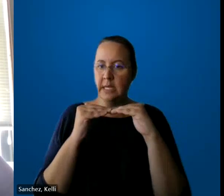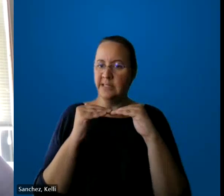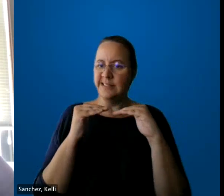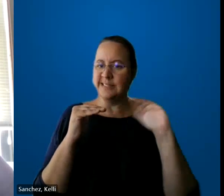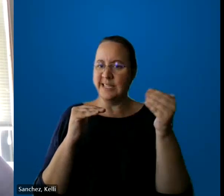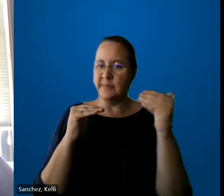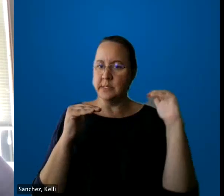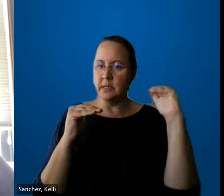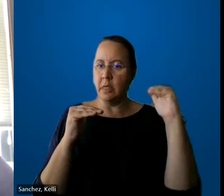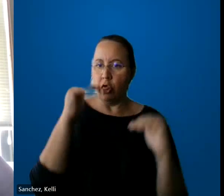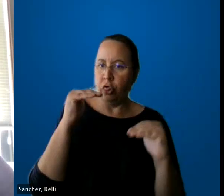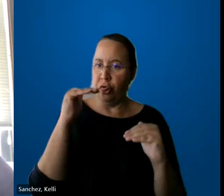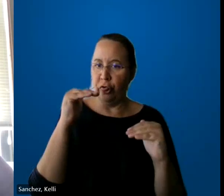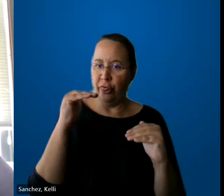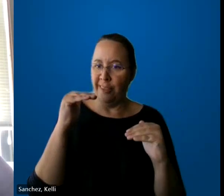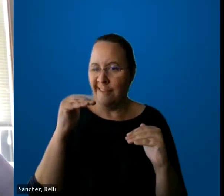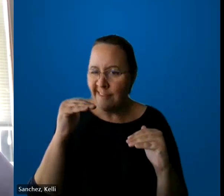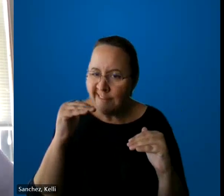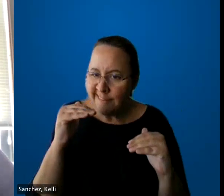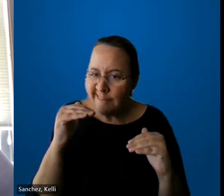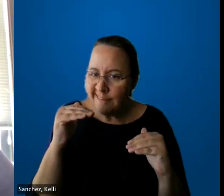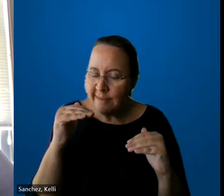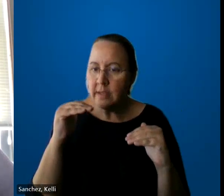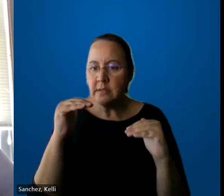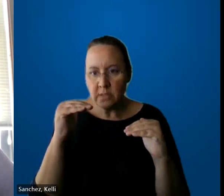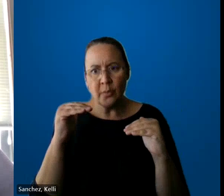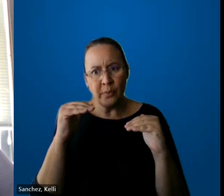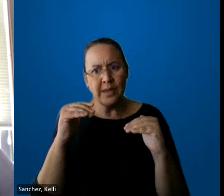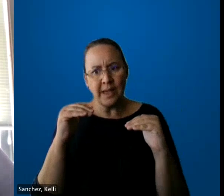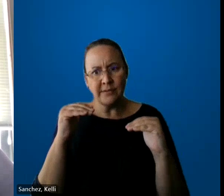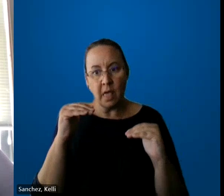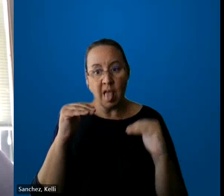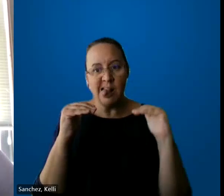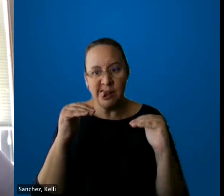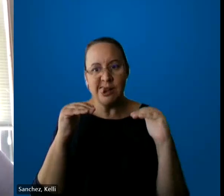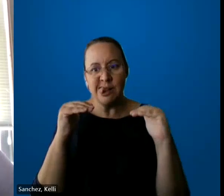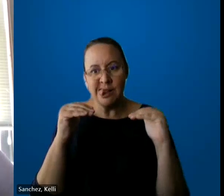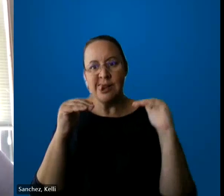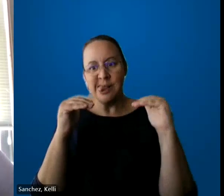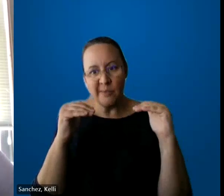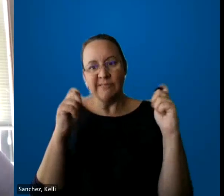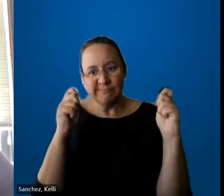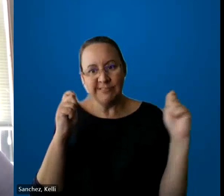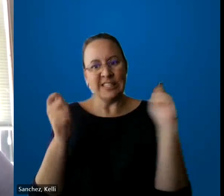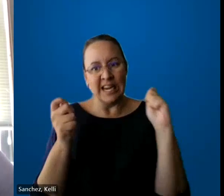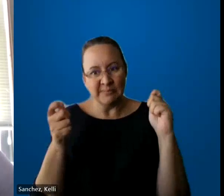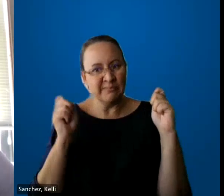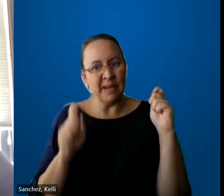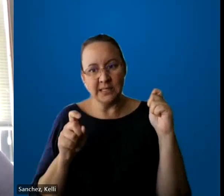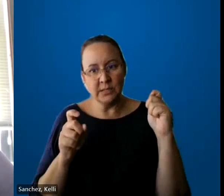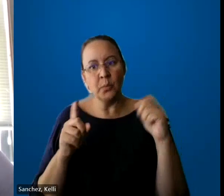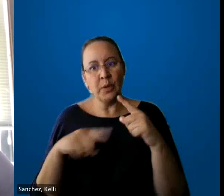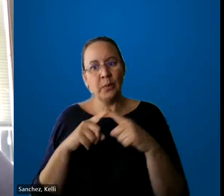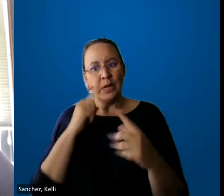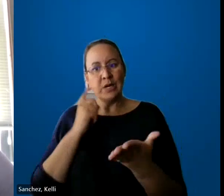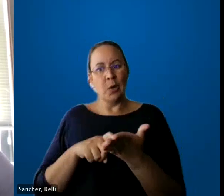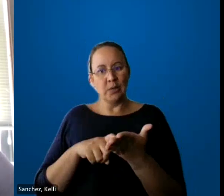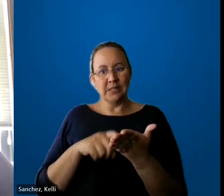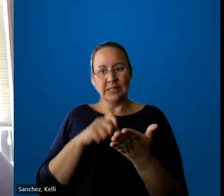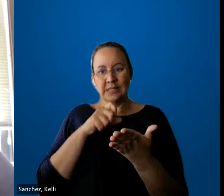right? And yeah, and take steps to rectify that once it's noticed.